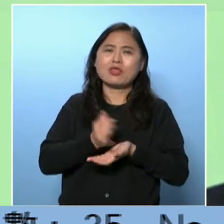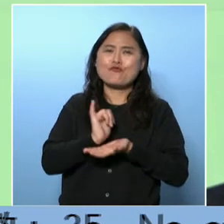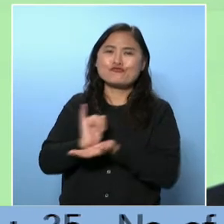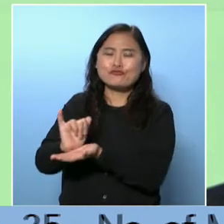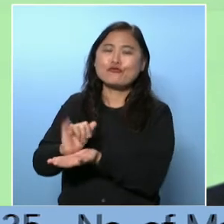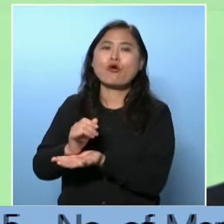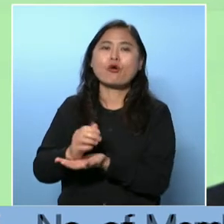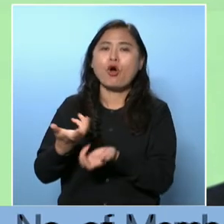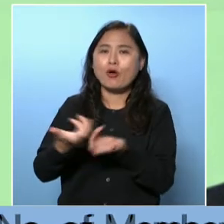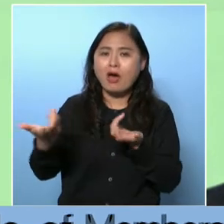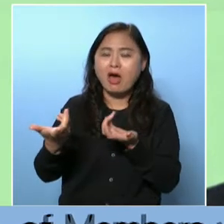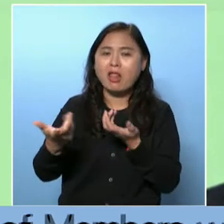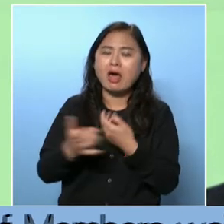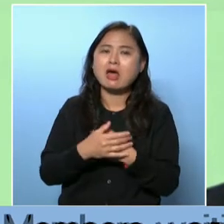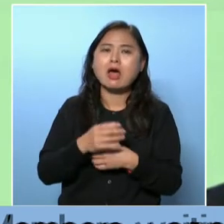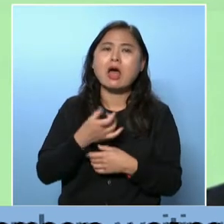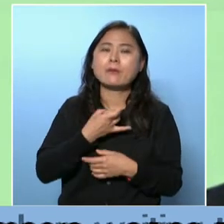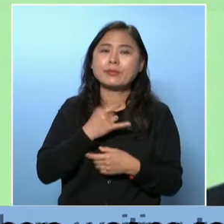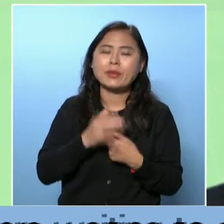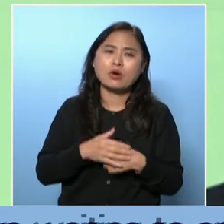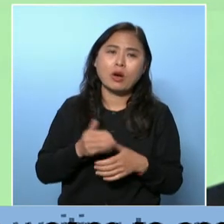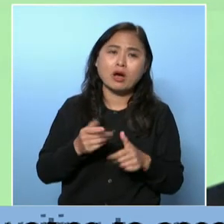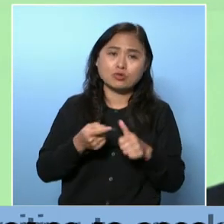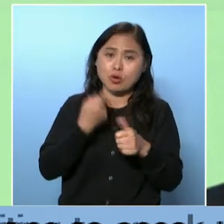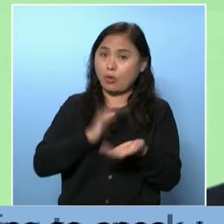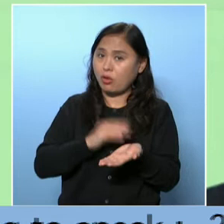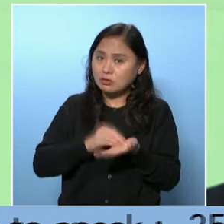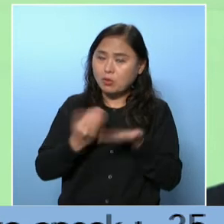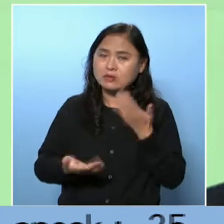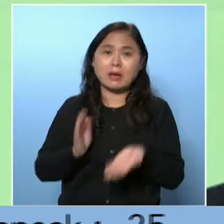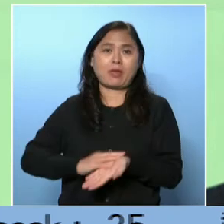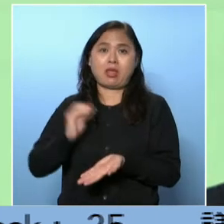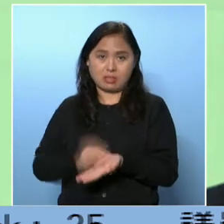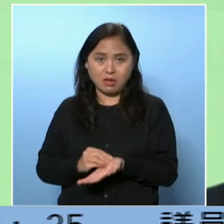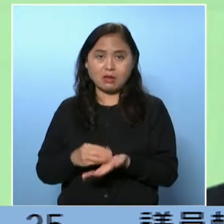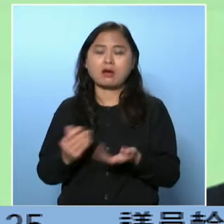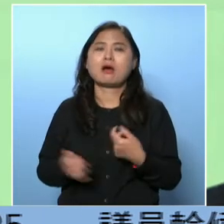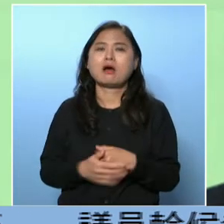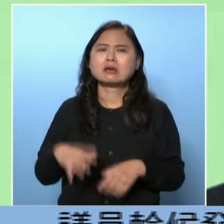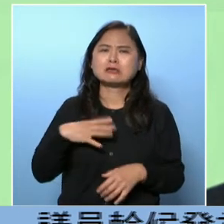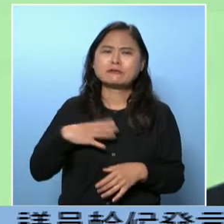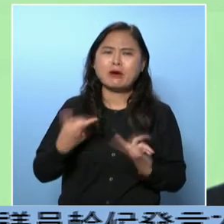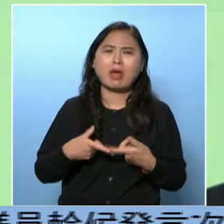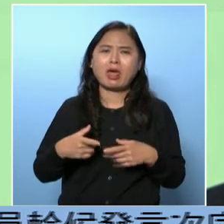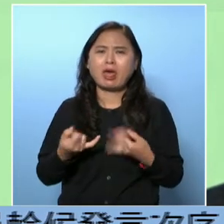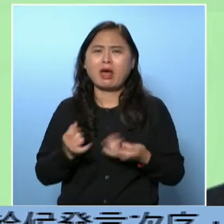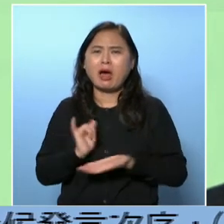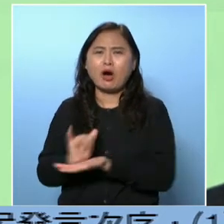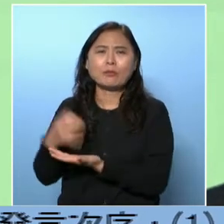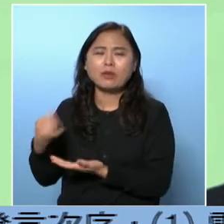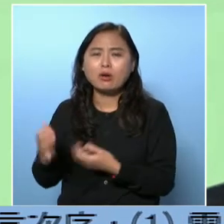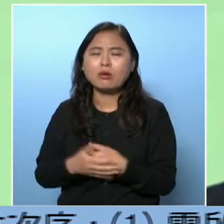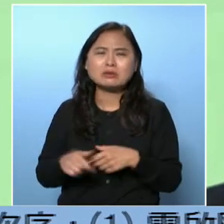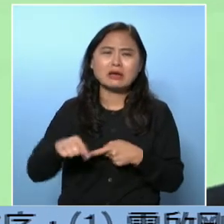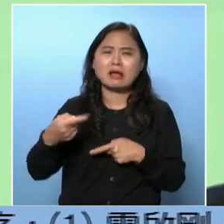are stuck at home and who have not been able to go to the hospitals, they might be the presumptive cases, but then for various reasons, they might not